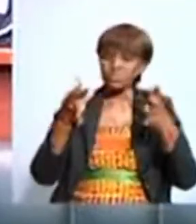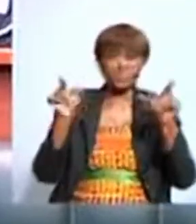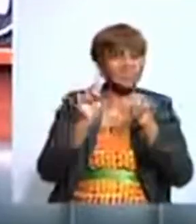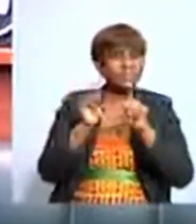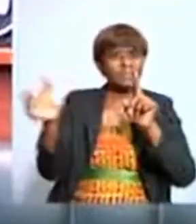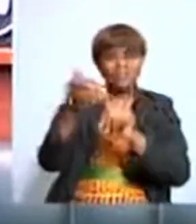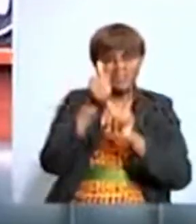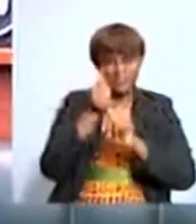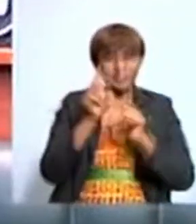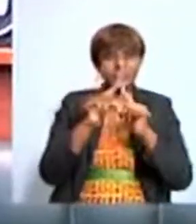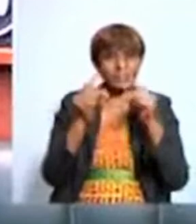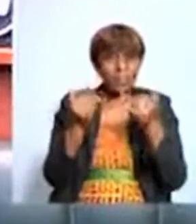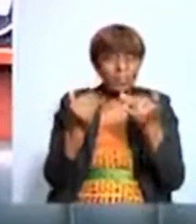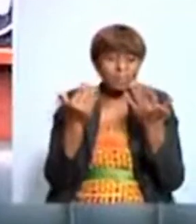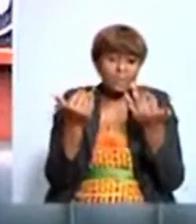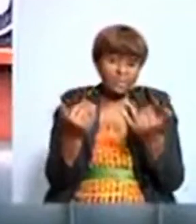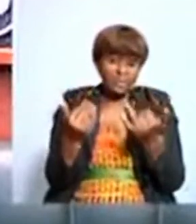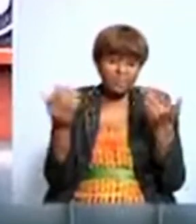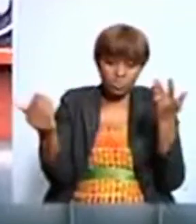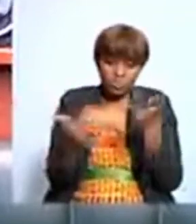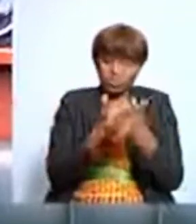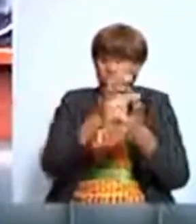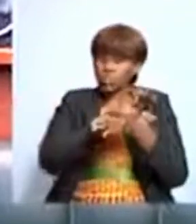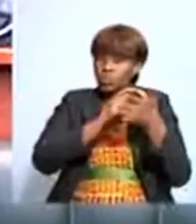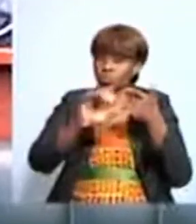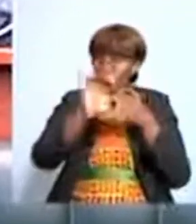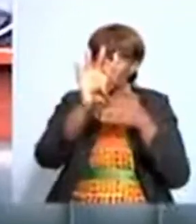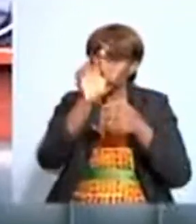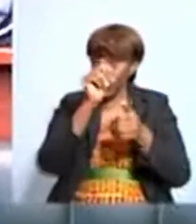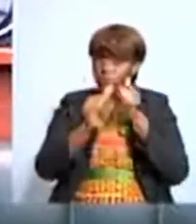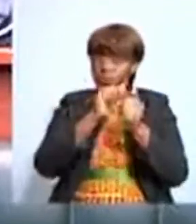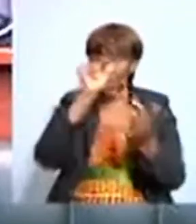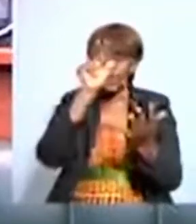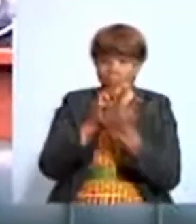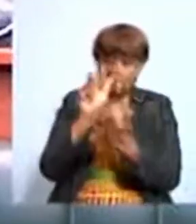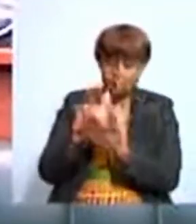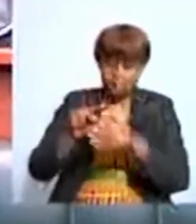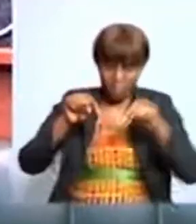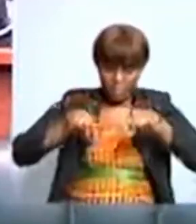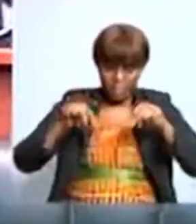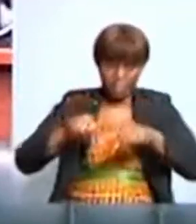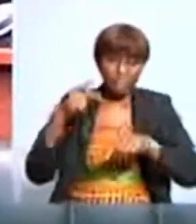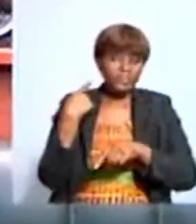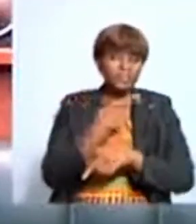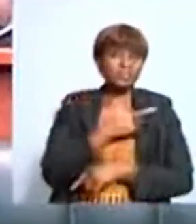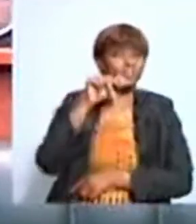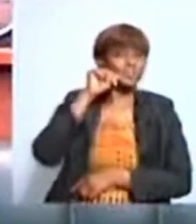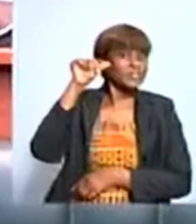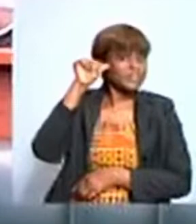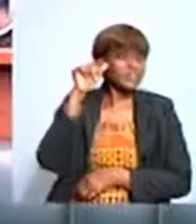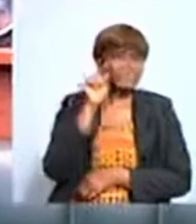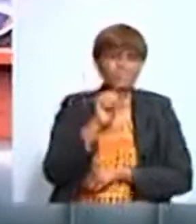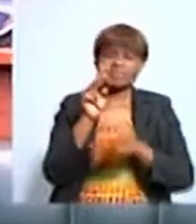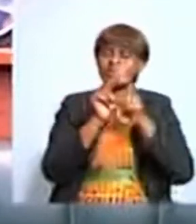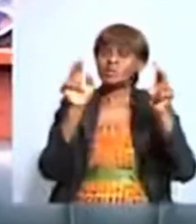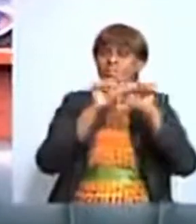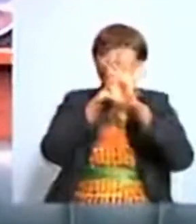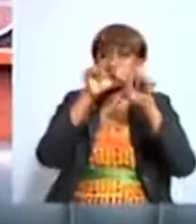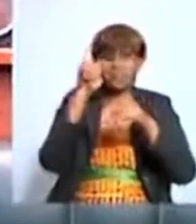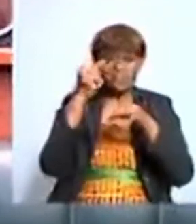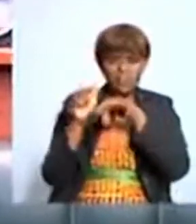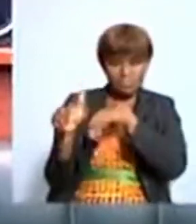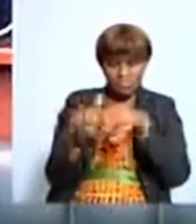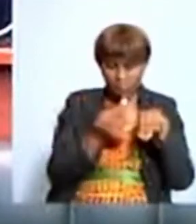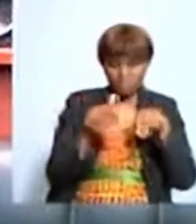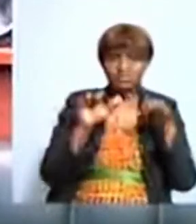in fact, the new clause 4, which was approved by this House yesterday, is very clear for the avoidance